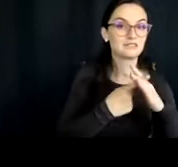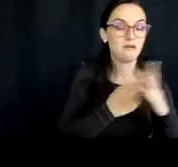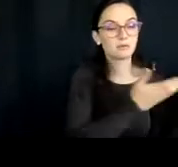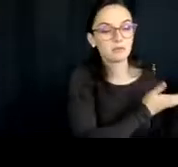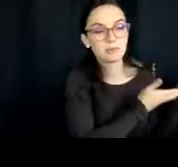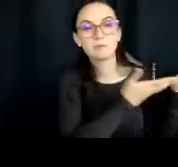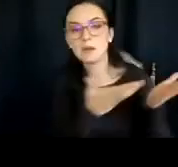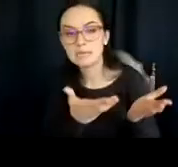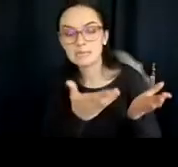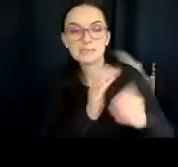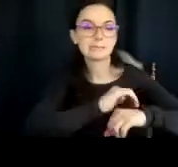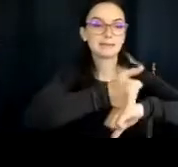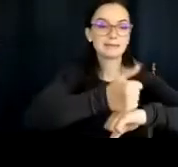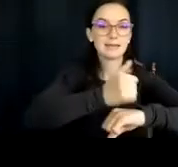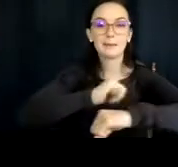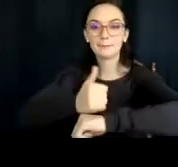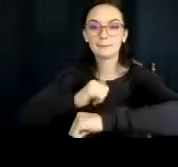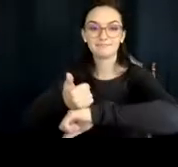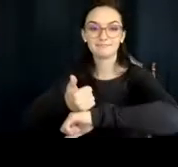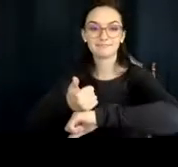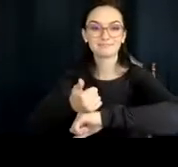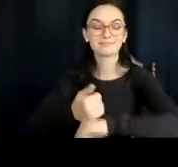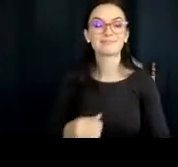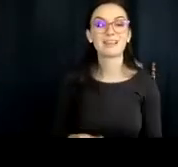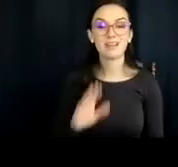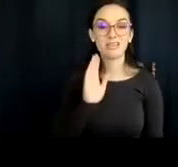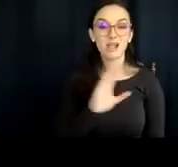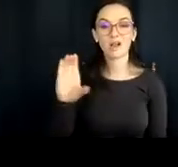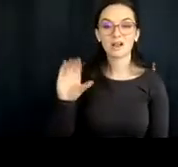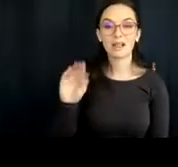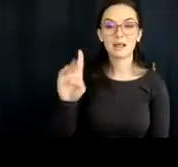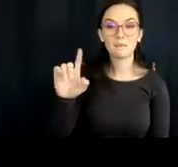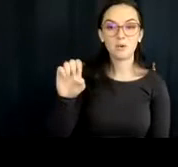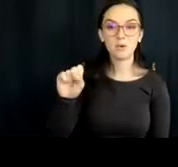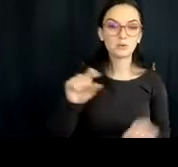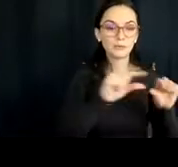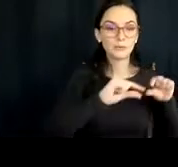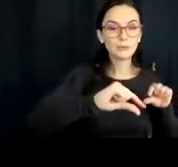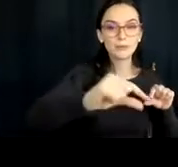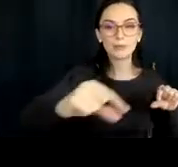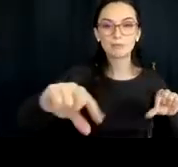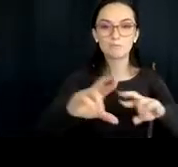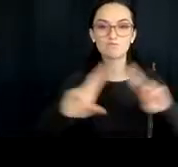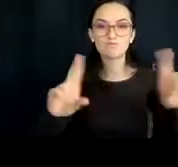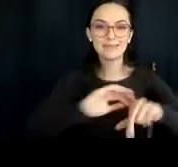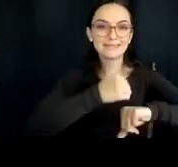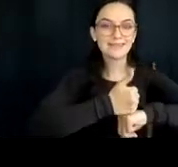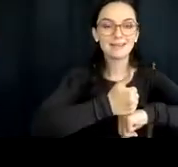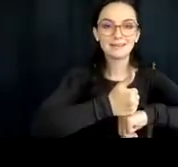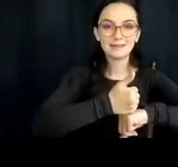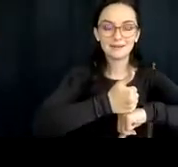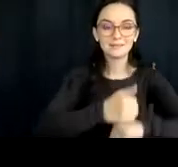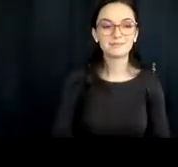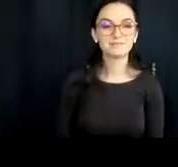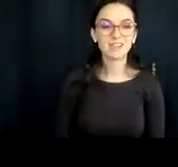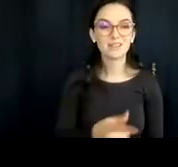And all the cables are run through the stadium from there. And then they'll bring all their equipment up into this room Okay.